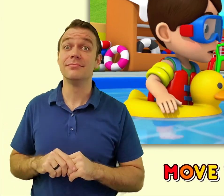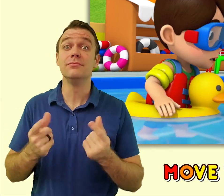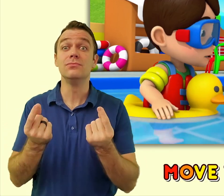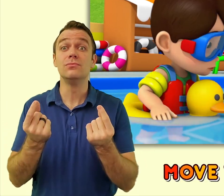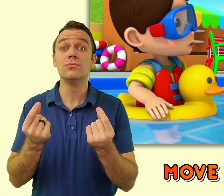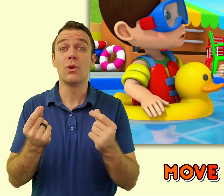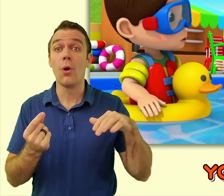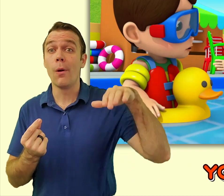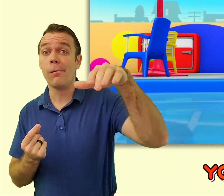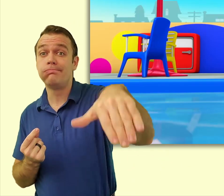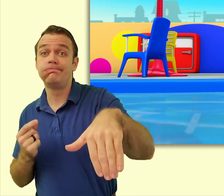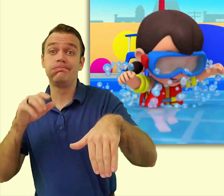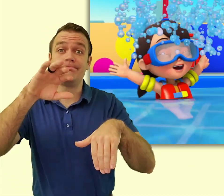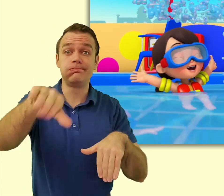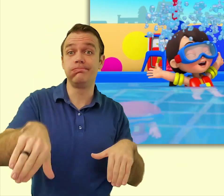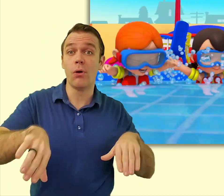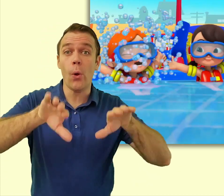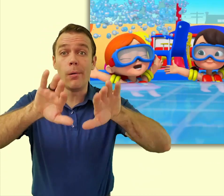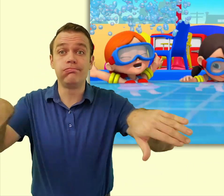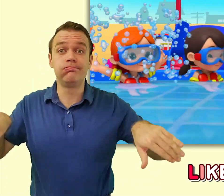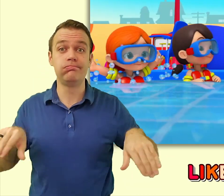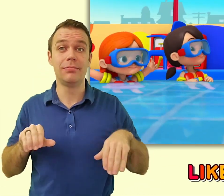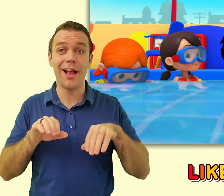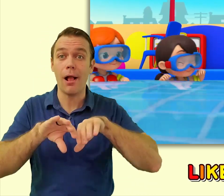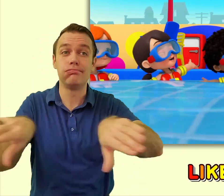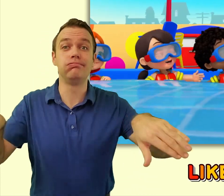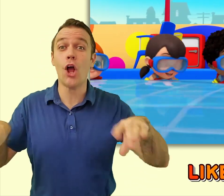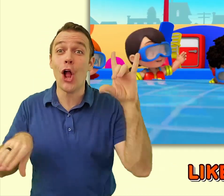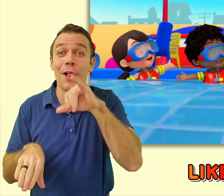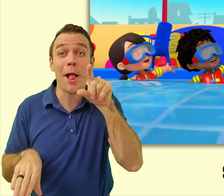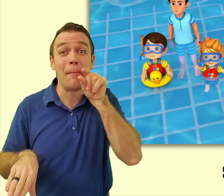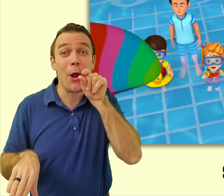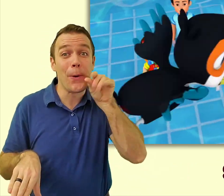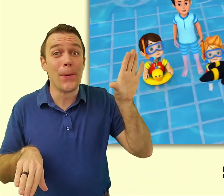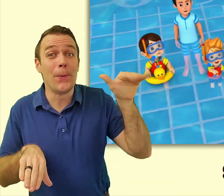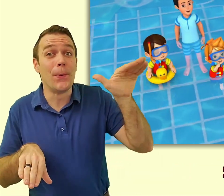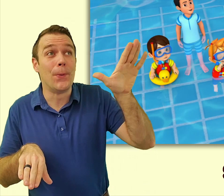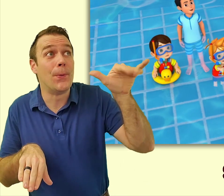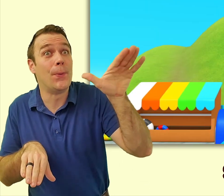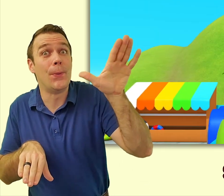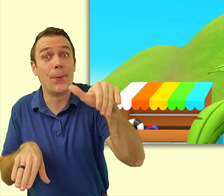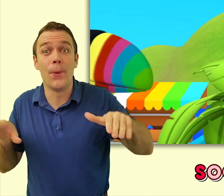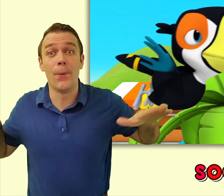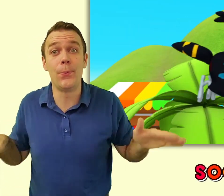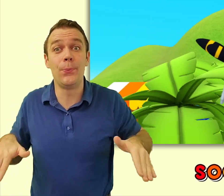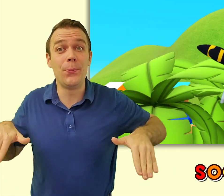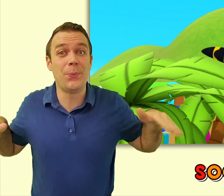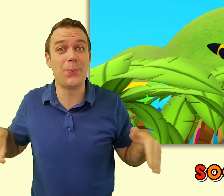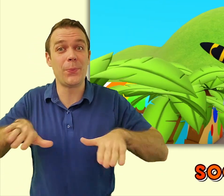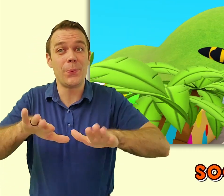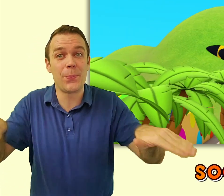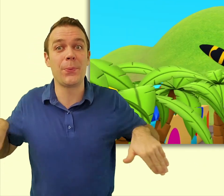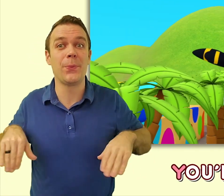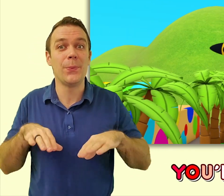Move your arms like you wanna fly. Like a birdie in the sky. Soon